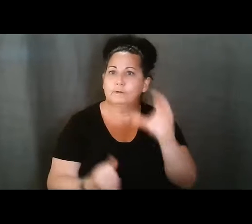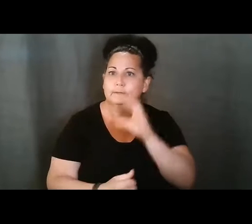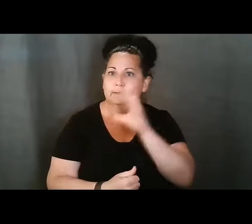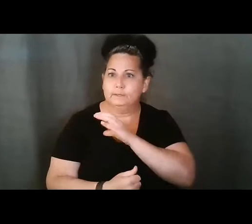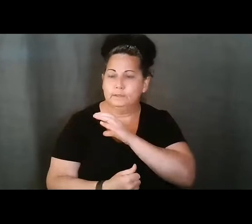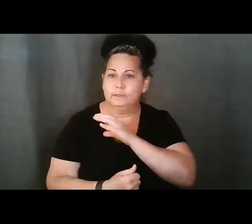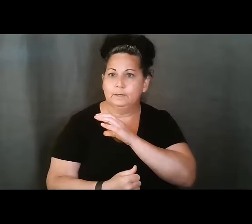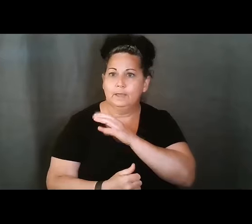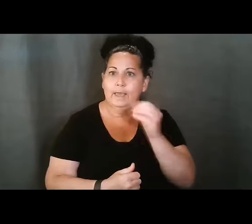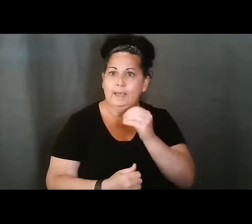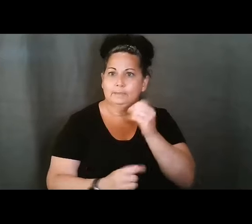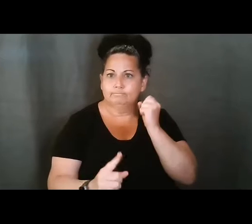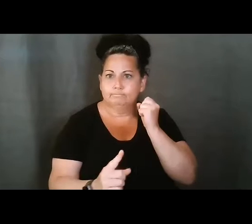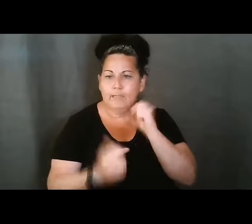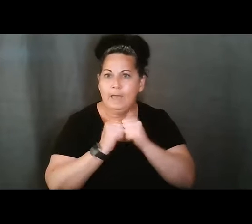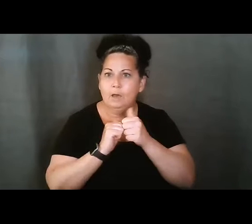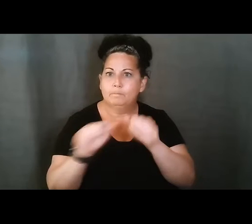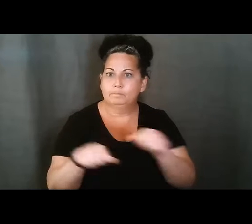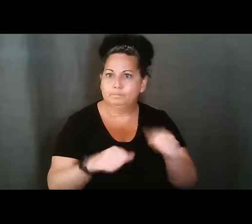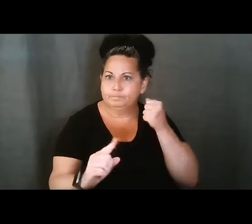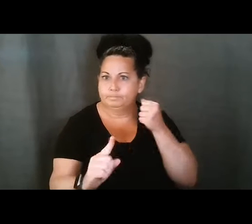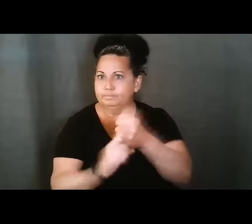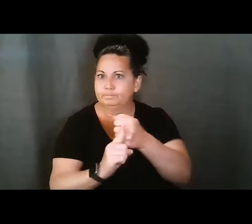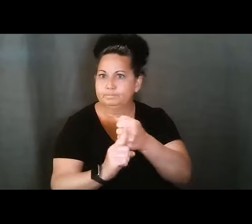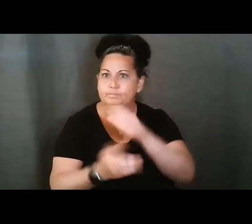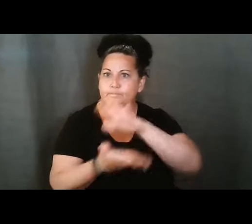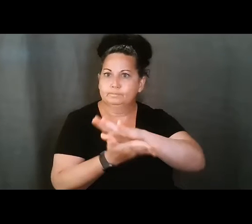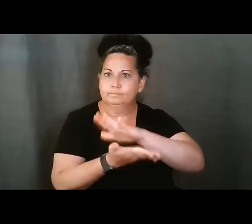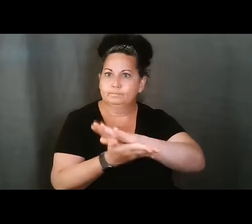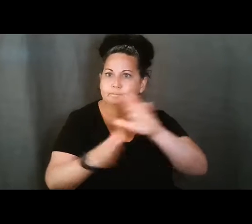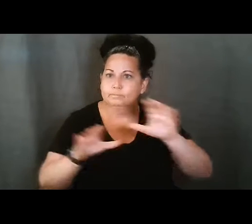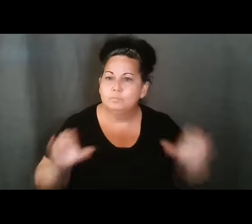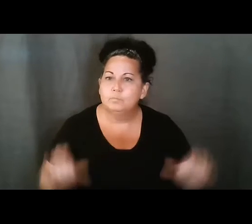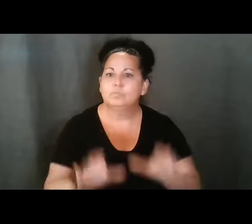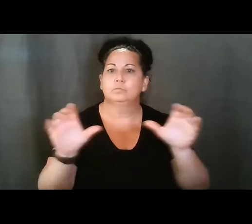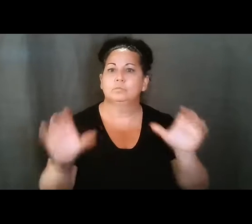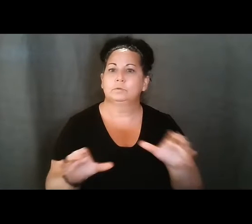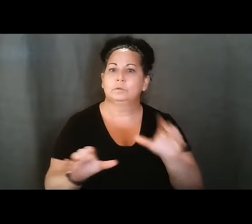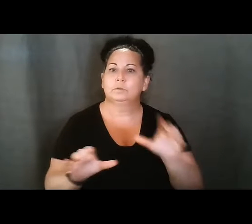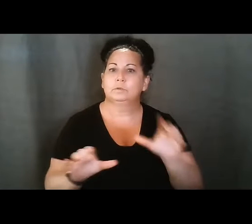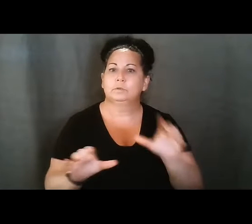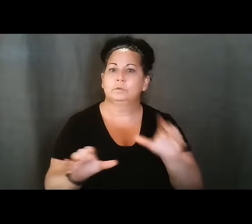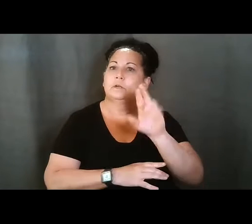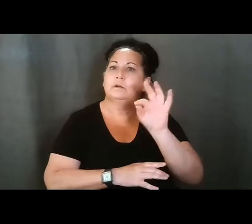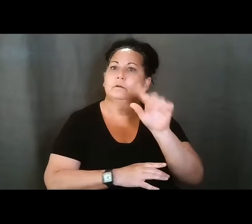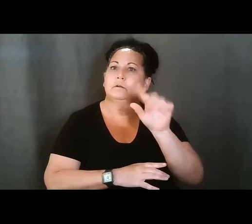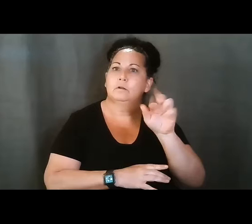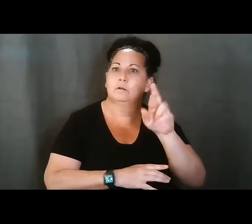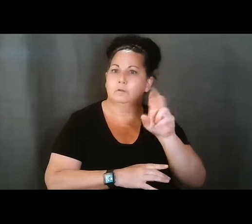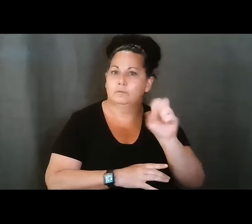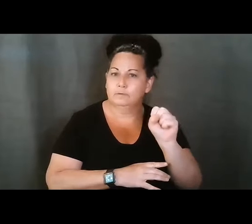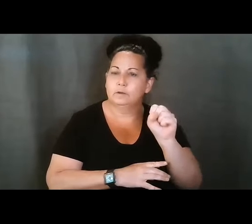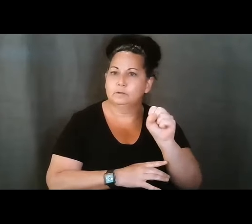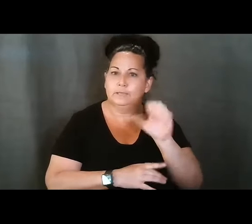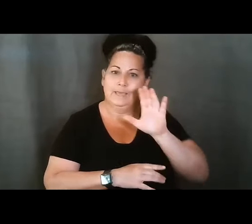on academic performance. Dr. Flowers' restorative practices curriculum is being utilized